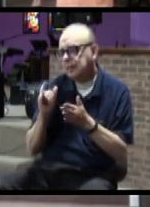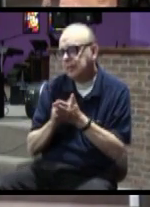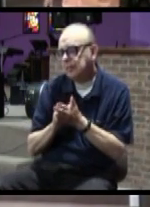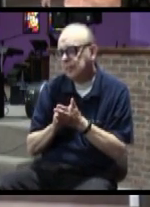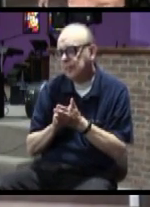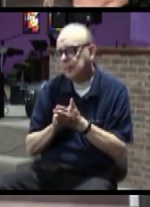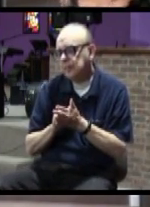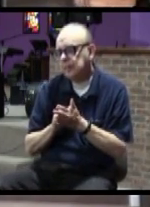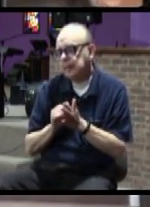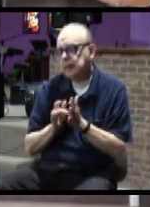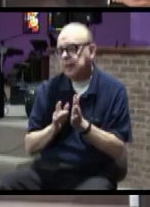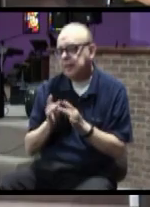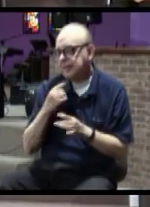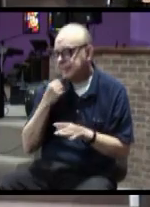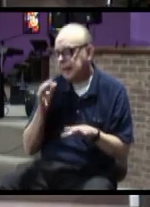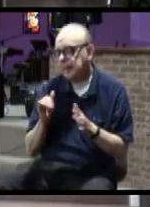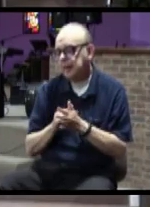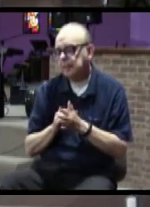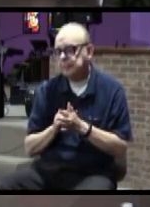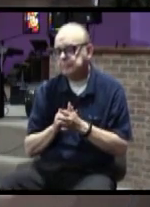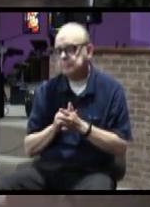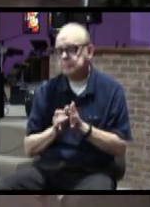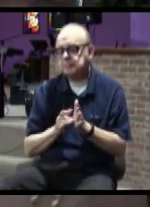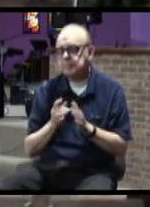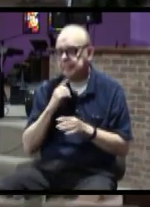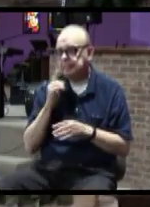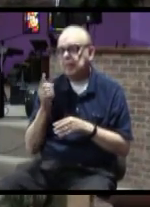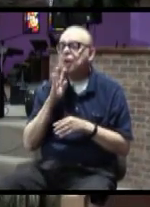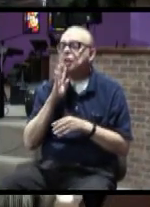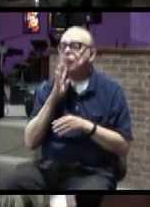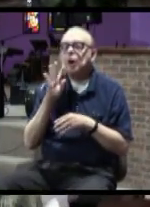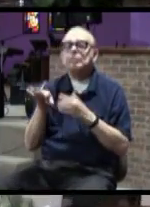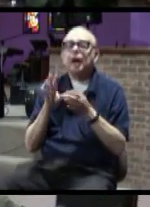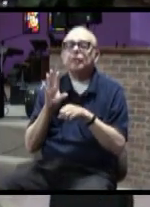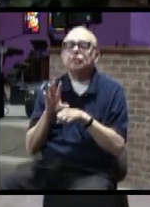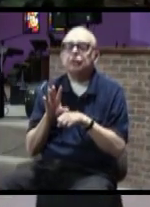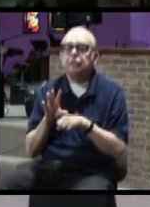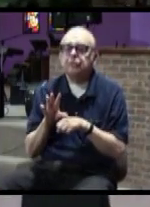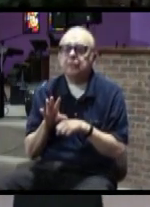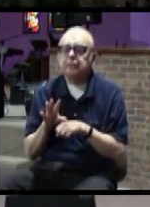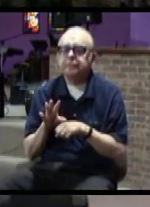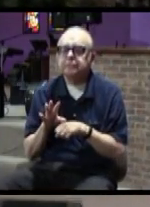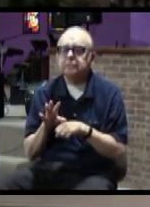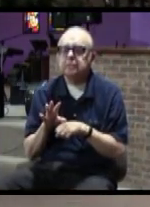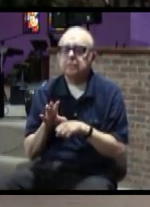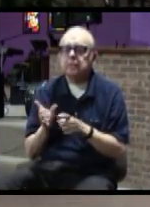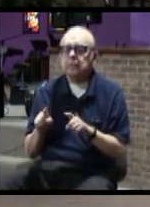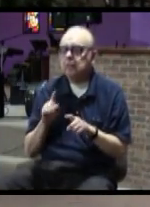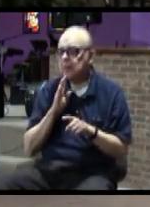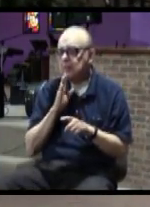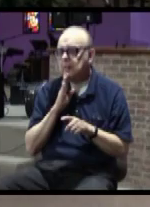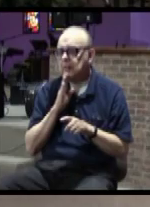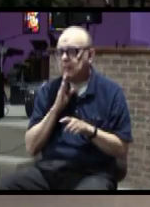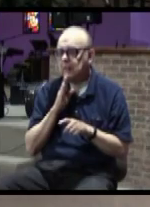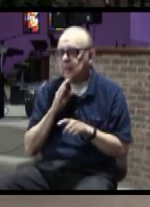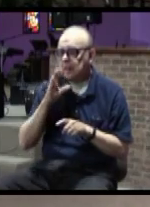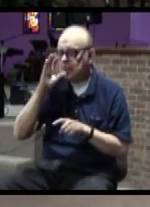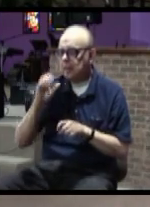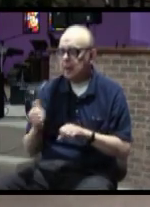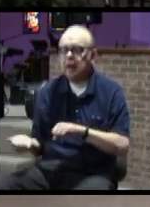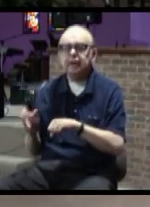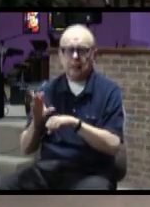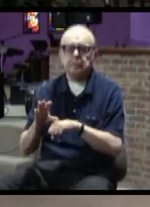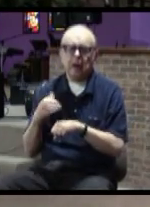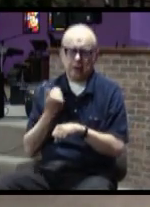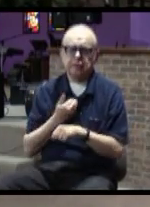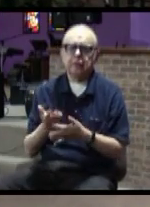And you need to understand that this is what Jesus is doing when he's talking about the church. When he talks